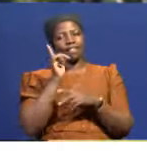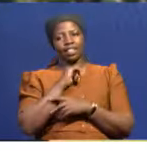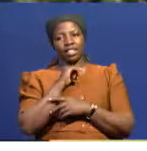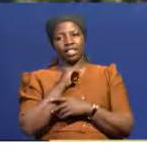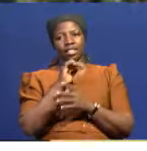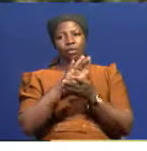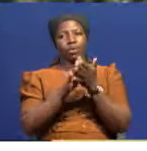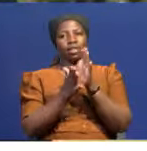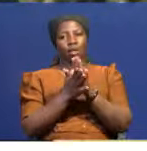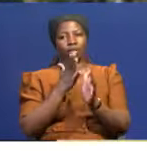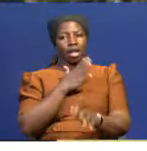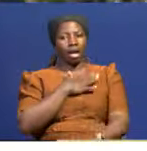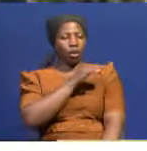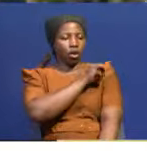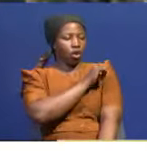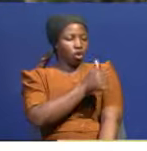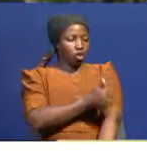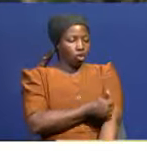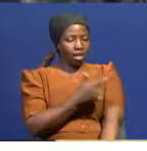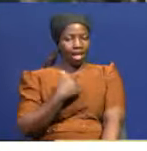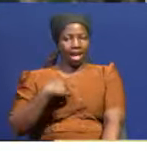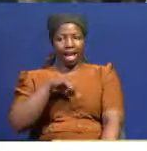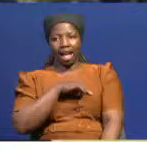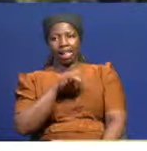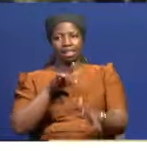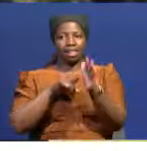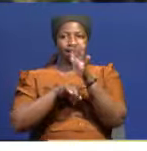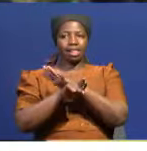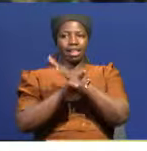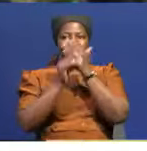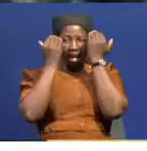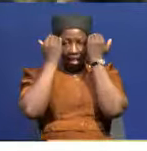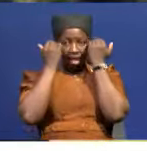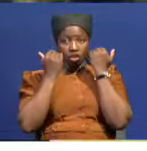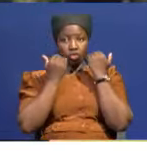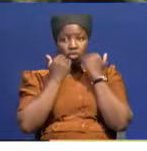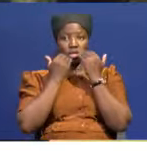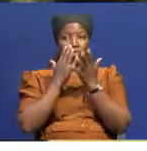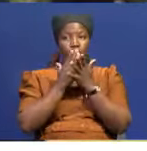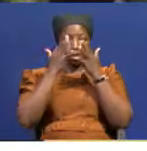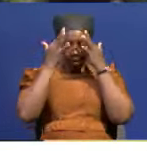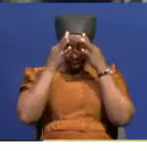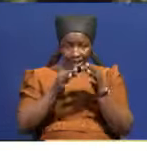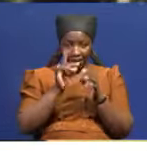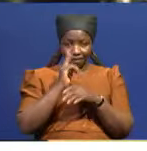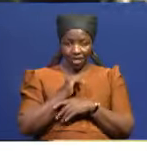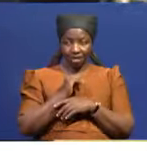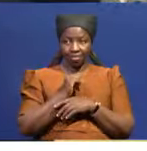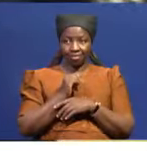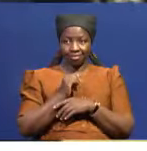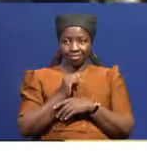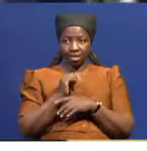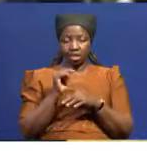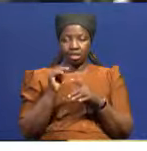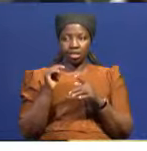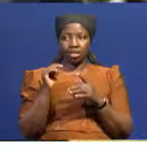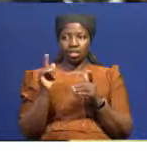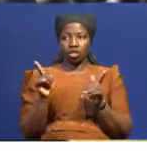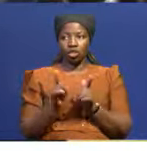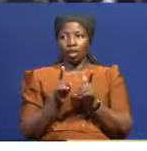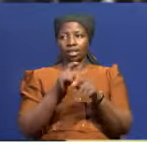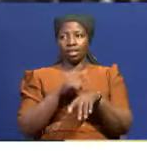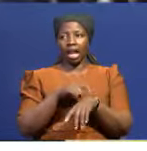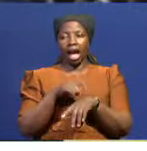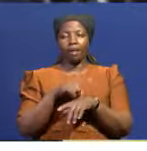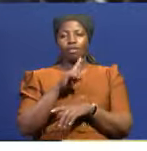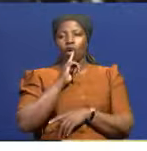528 without our authority. Tulikuwa kotini na ikakuwa ruled temporal injunction kwamba shamba